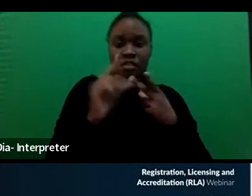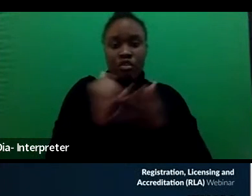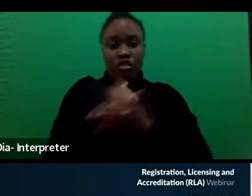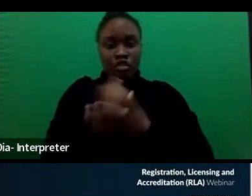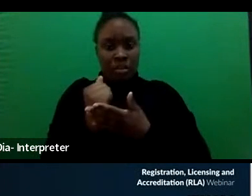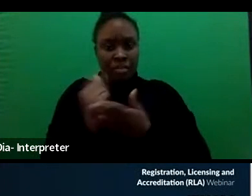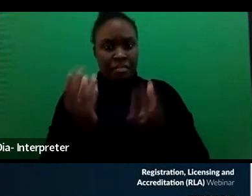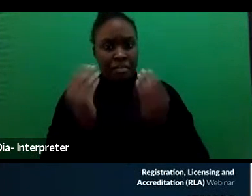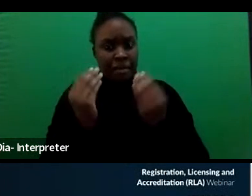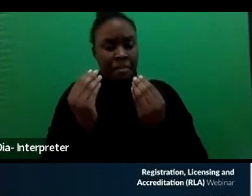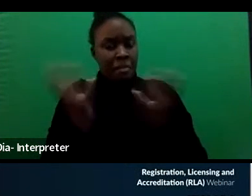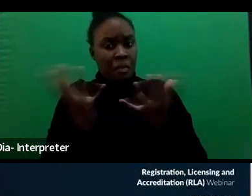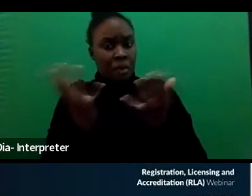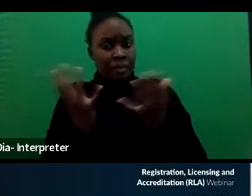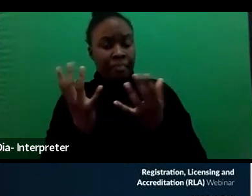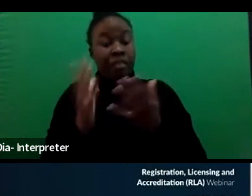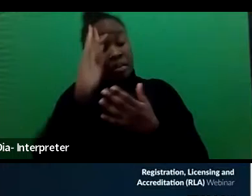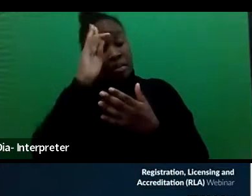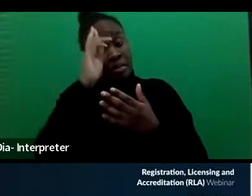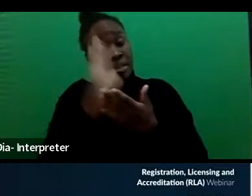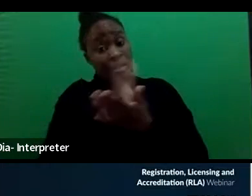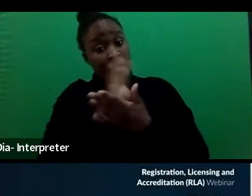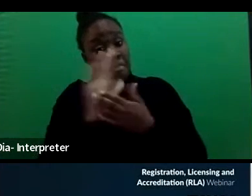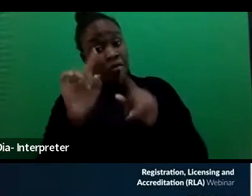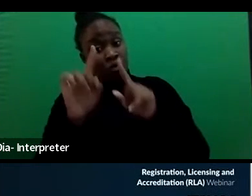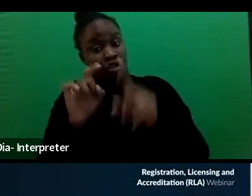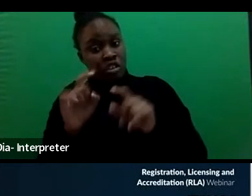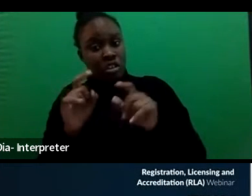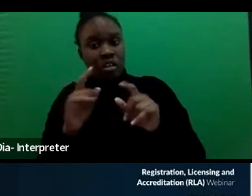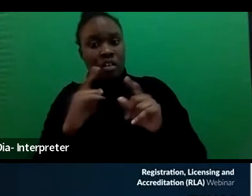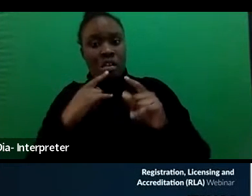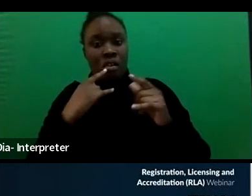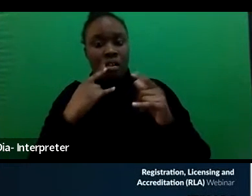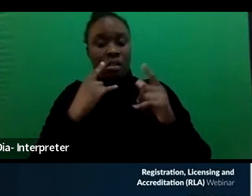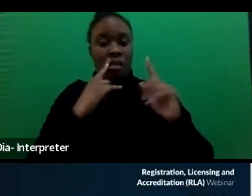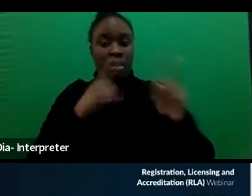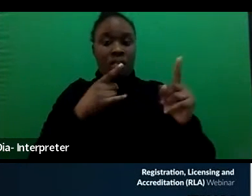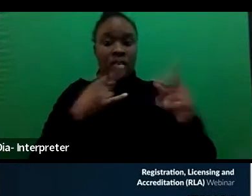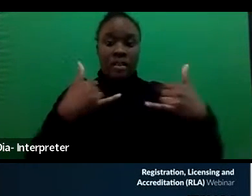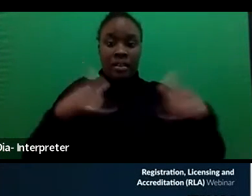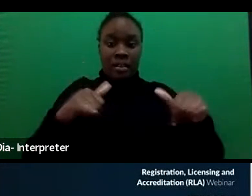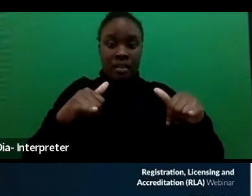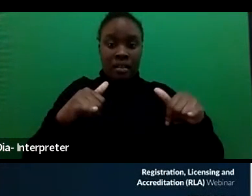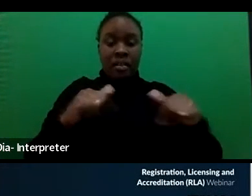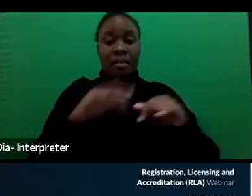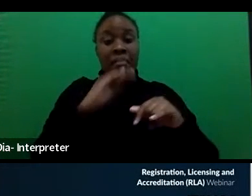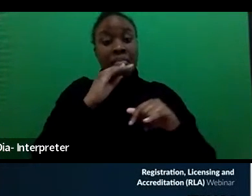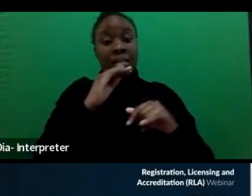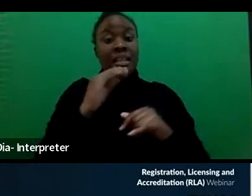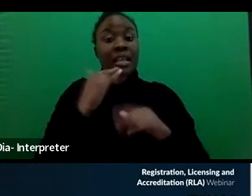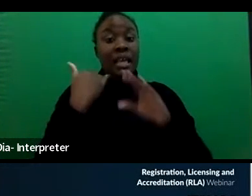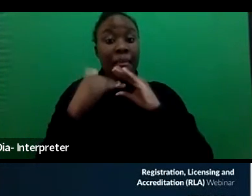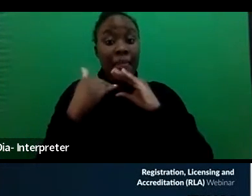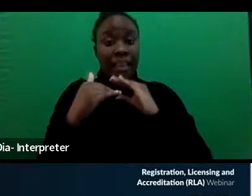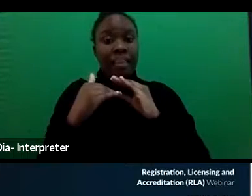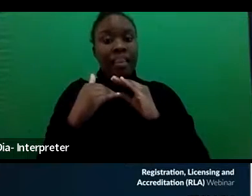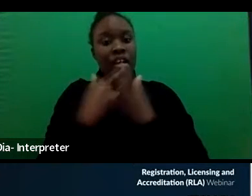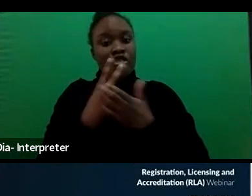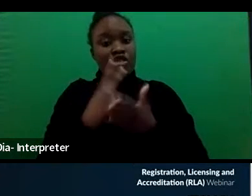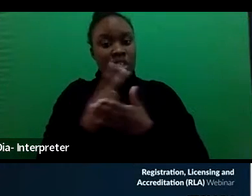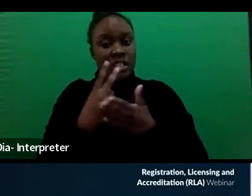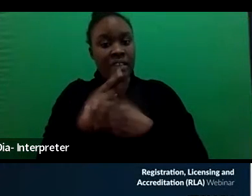have been responded to on our chat, whereby also the email address has been shared. The email address for RLA questions